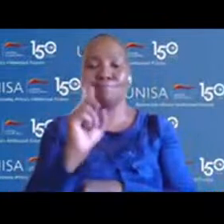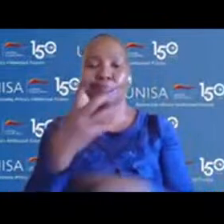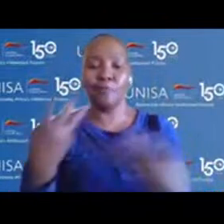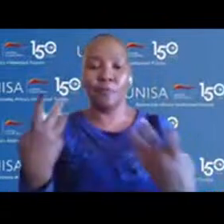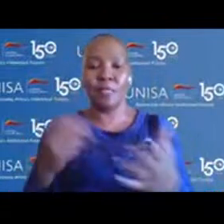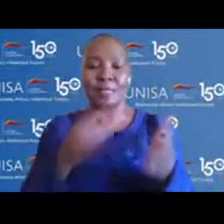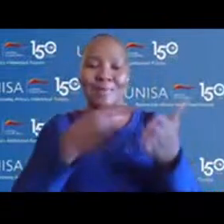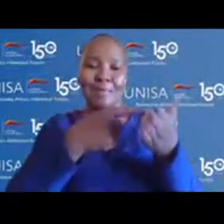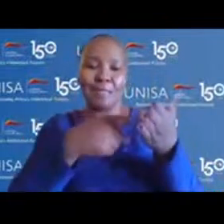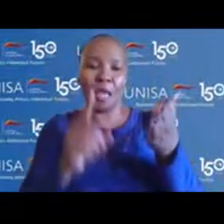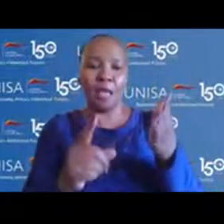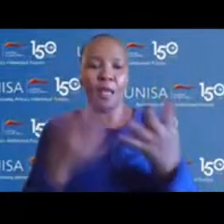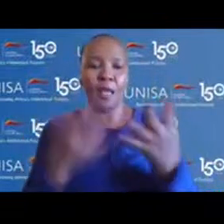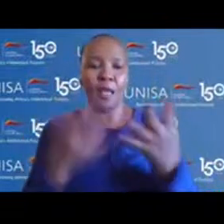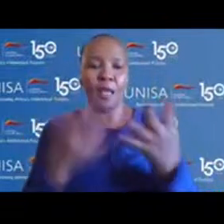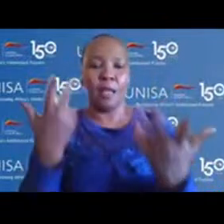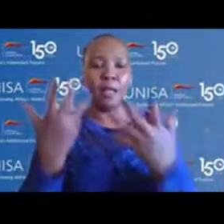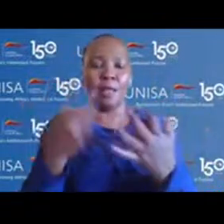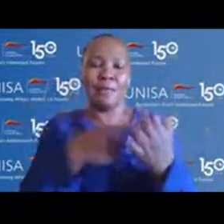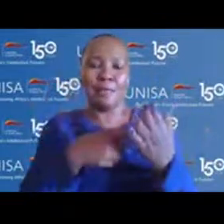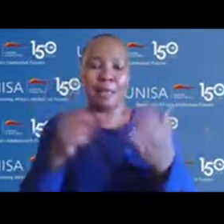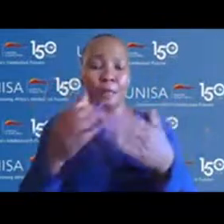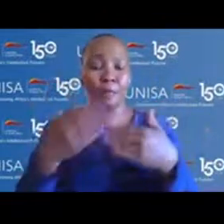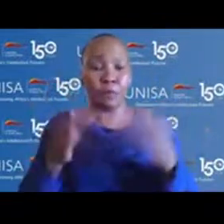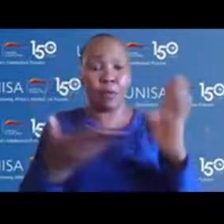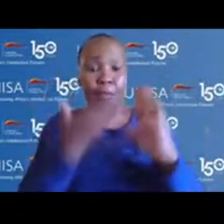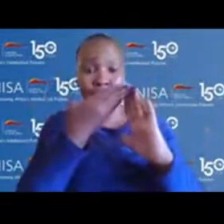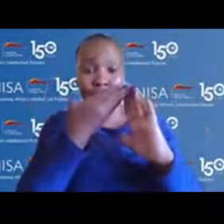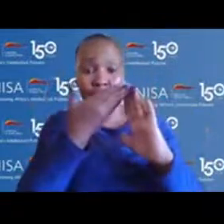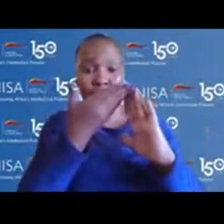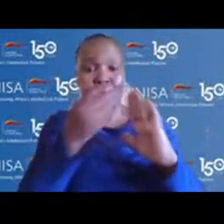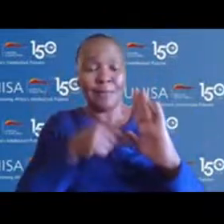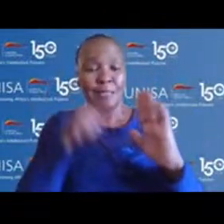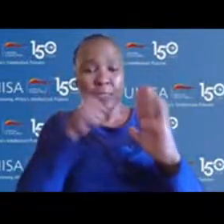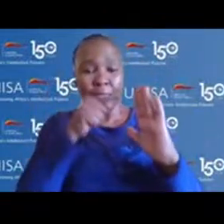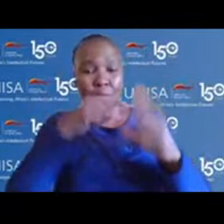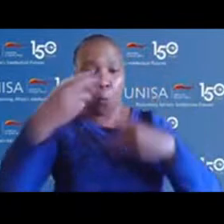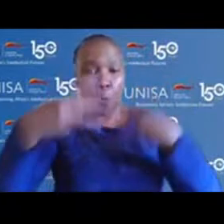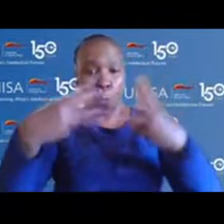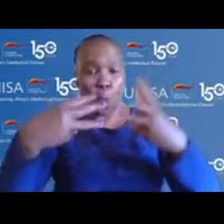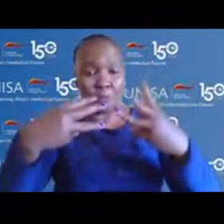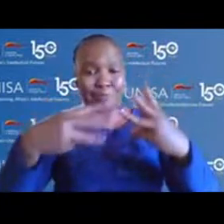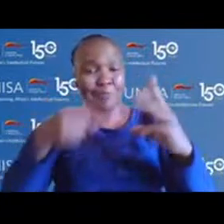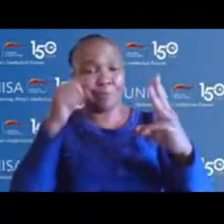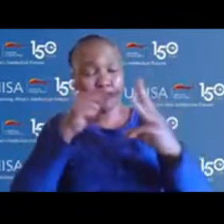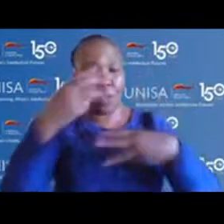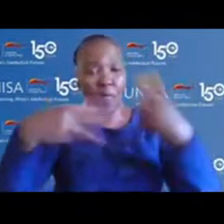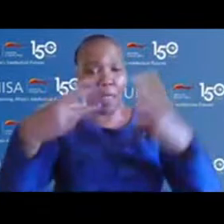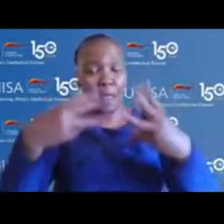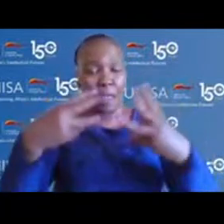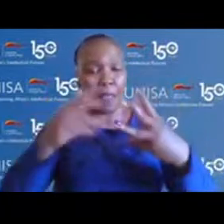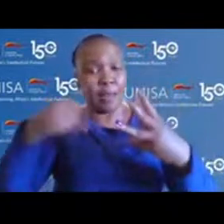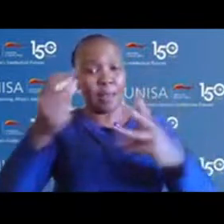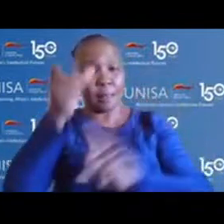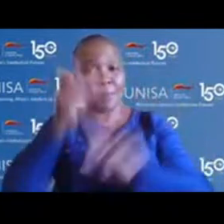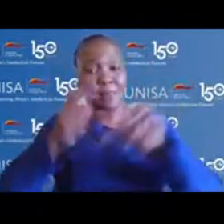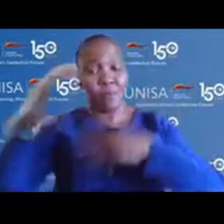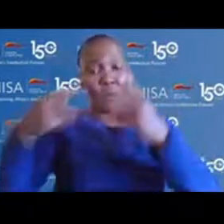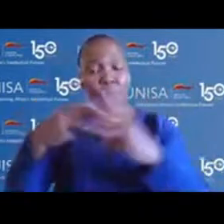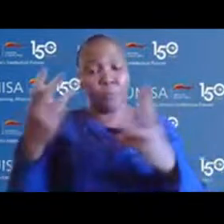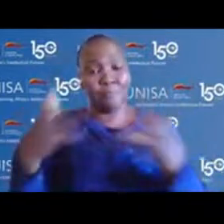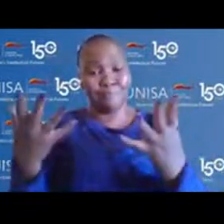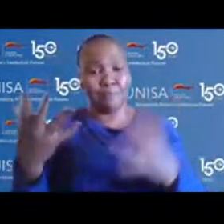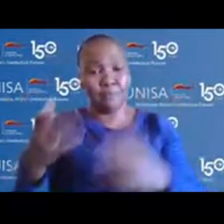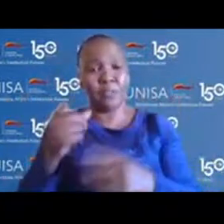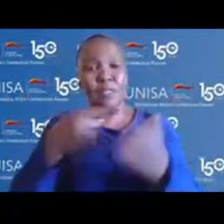This very tick up here in the beginning says, is this your work? Okay, so you need to acknowledge this is your work, nobody else's work. So you do have to tick